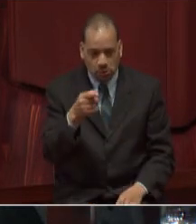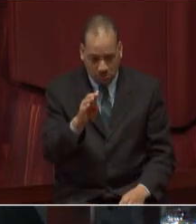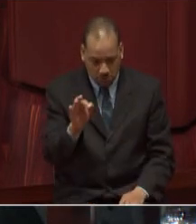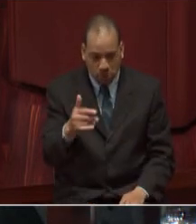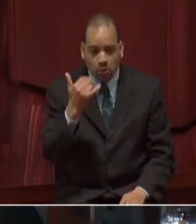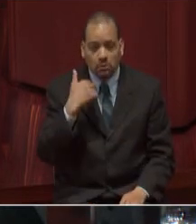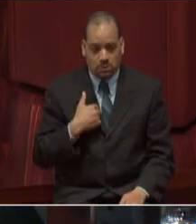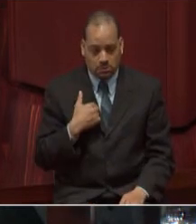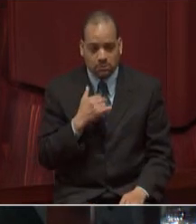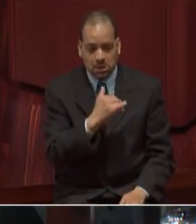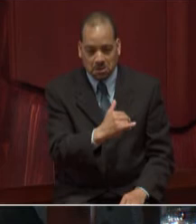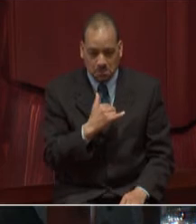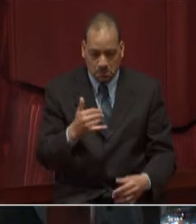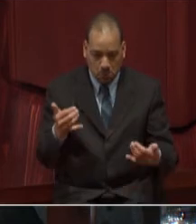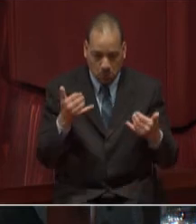said,